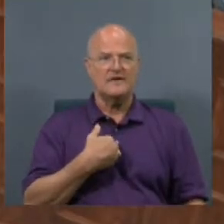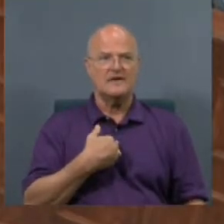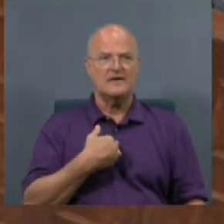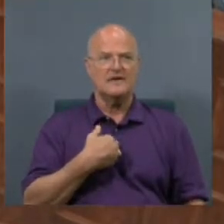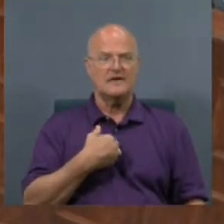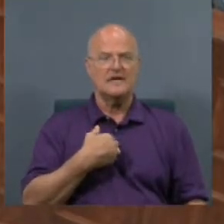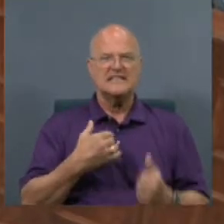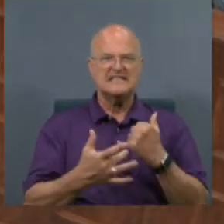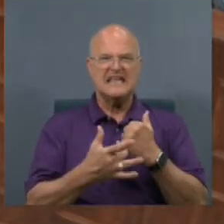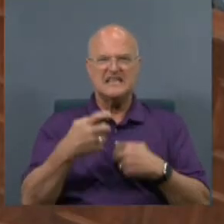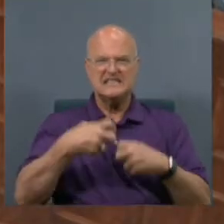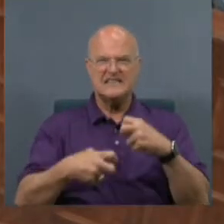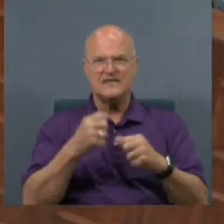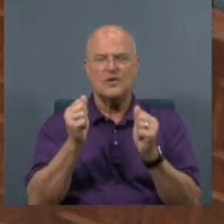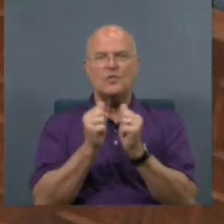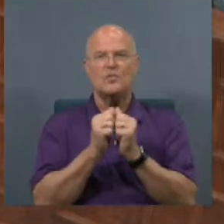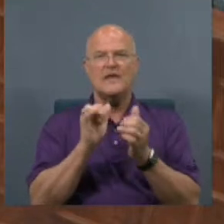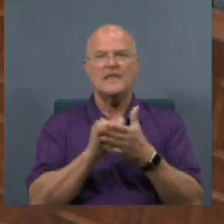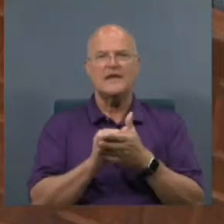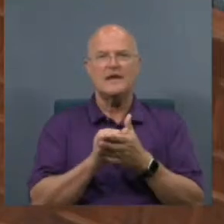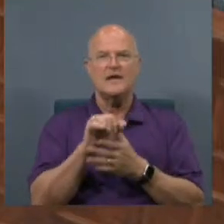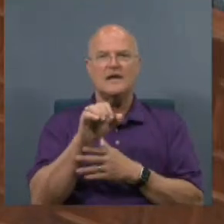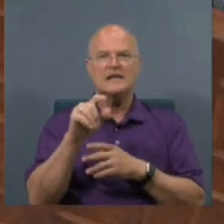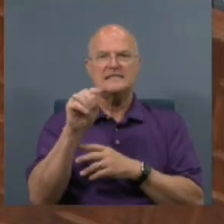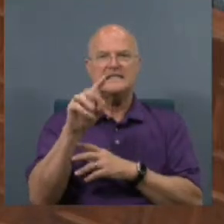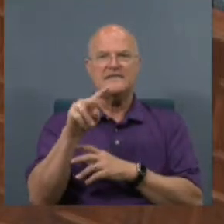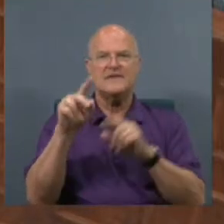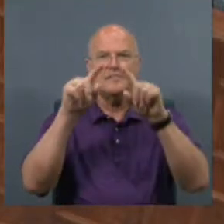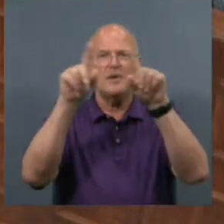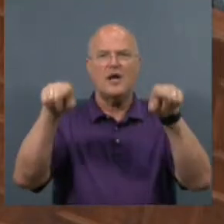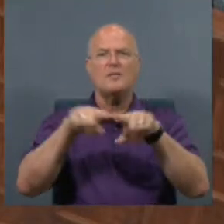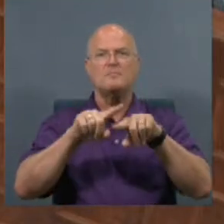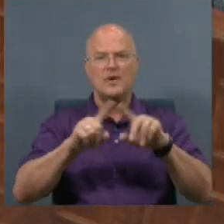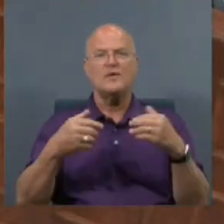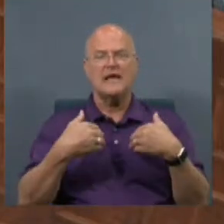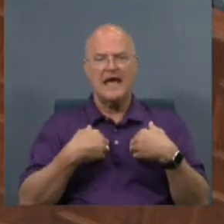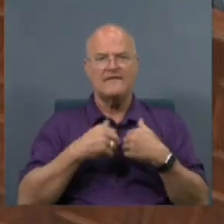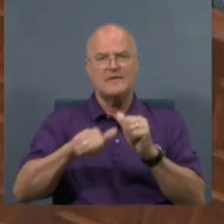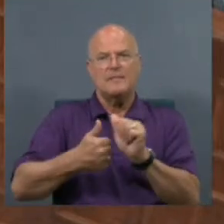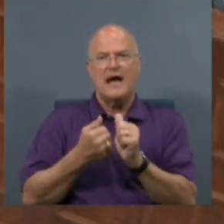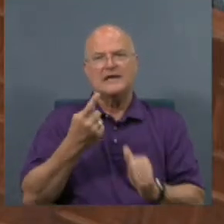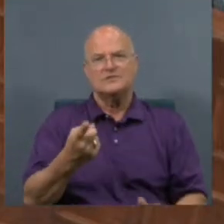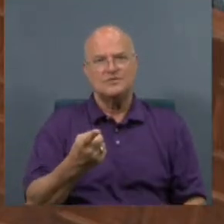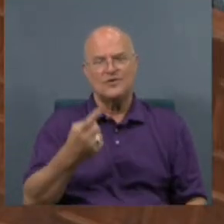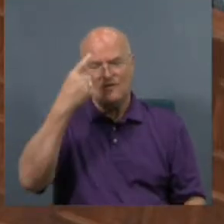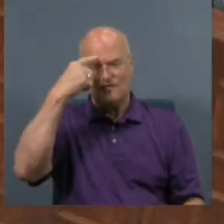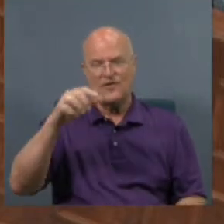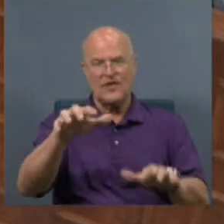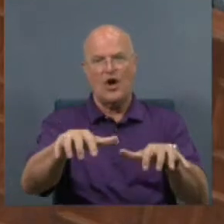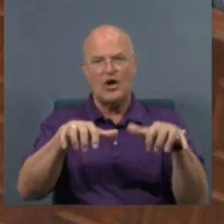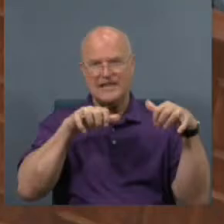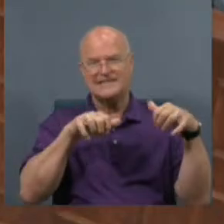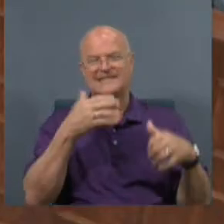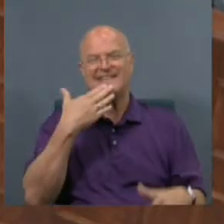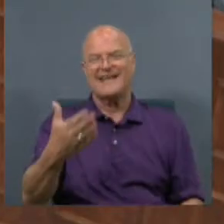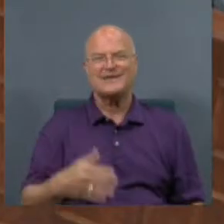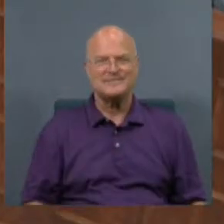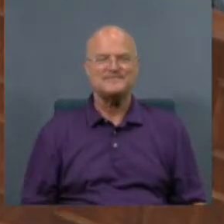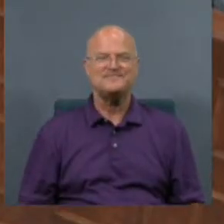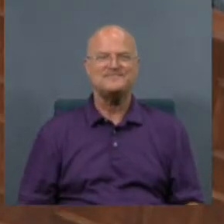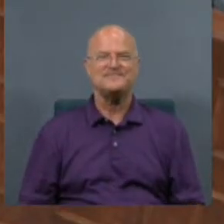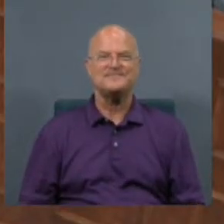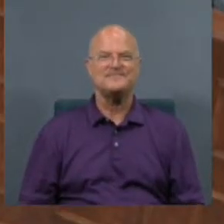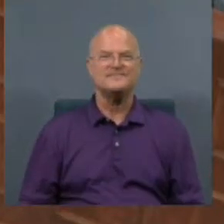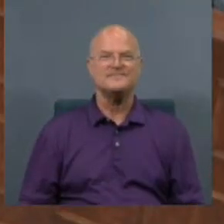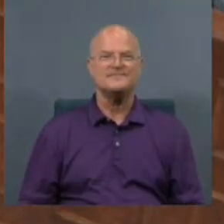up technical difficulties with the monitors, but we do have it behind you for the audience. Thank you.